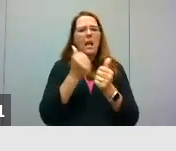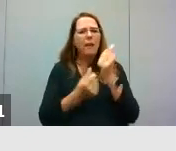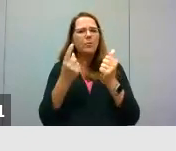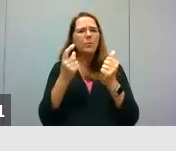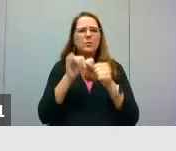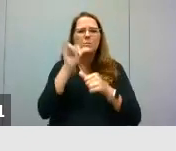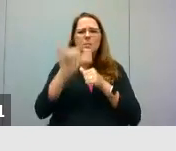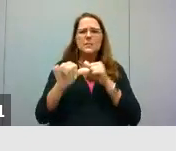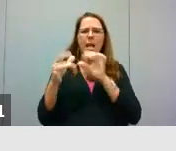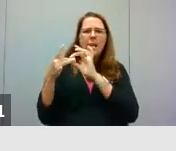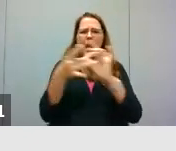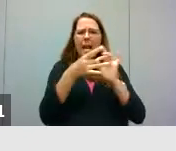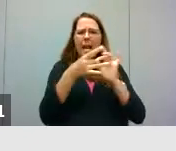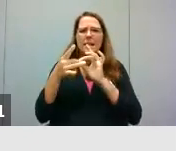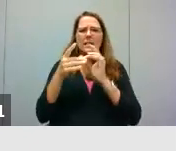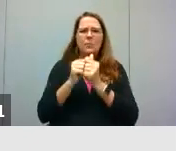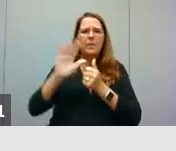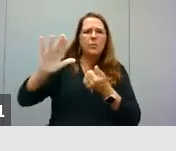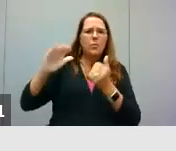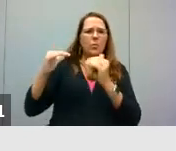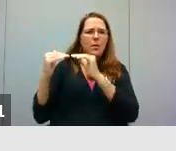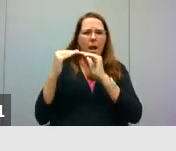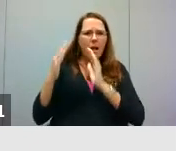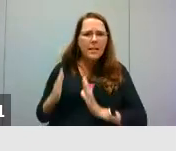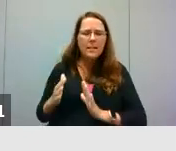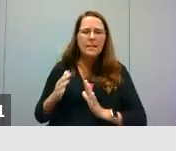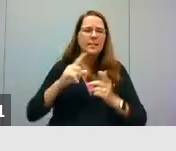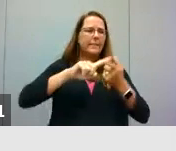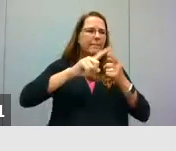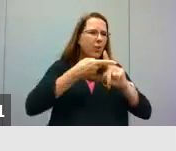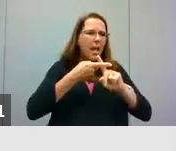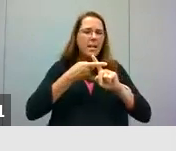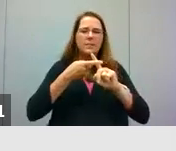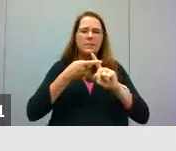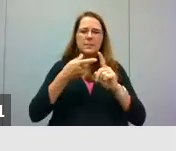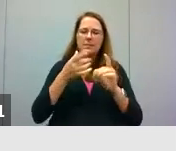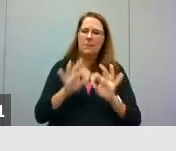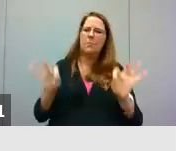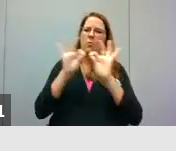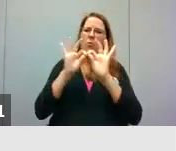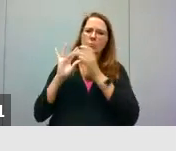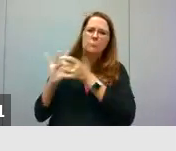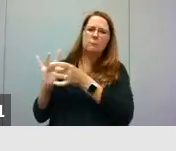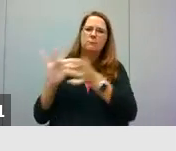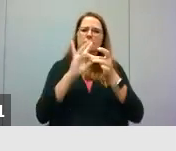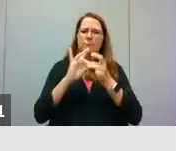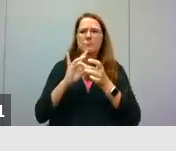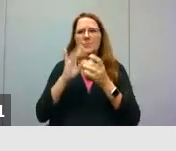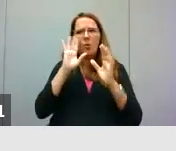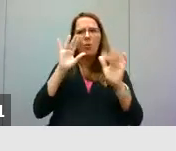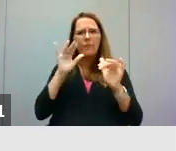with your colleagues and friends and all of that stuff. So hopefully you're finding ways to do that.